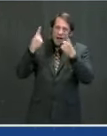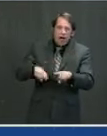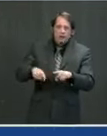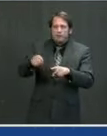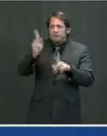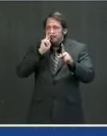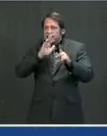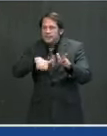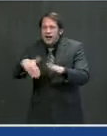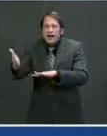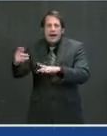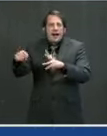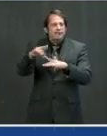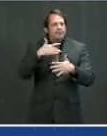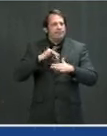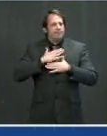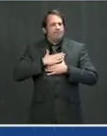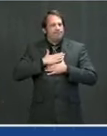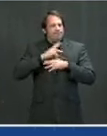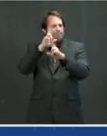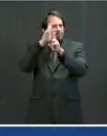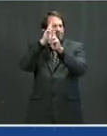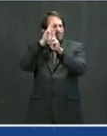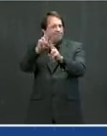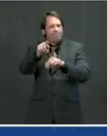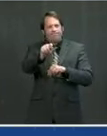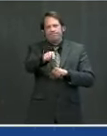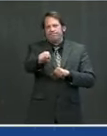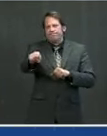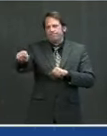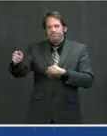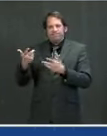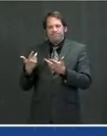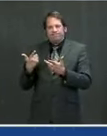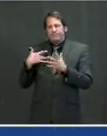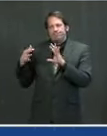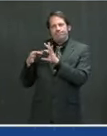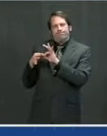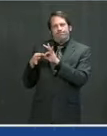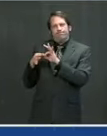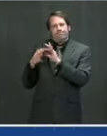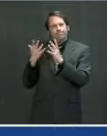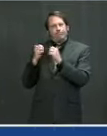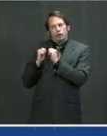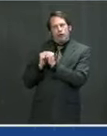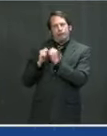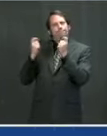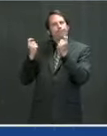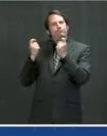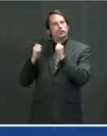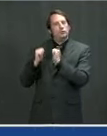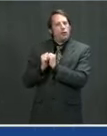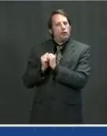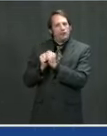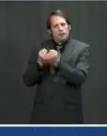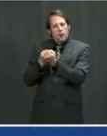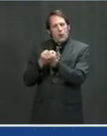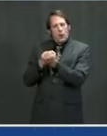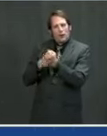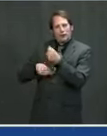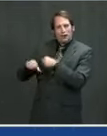effort between Japan and the American people in the wake of that tragedy to recover and